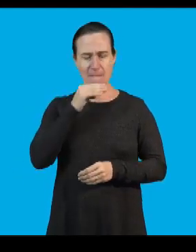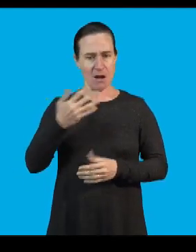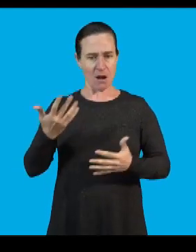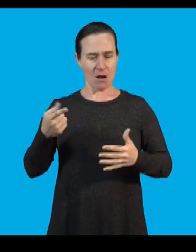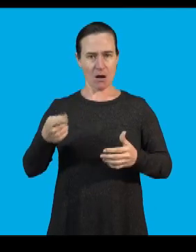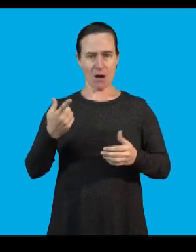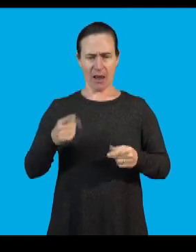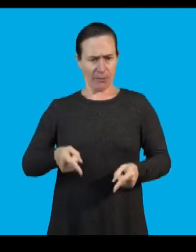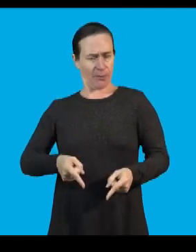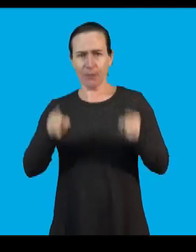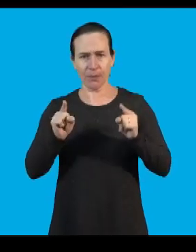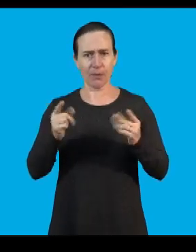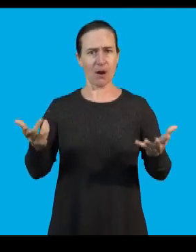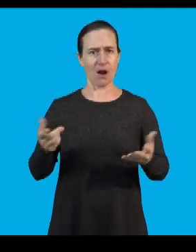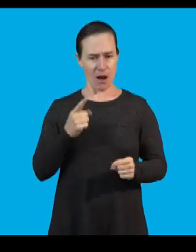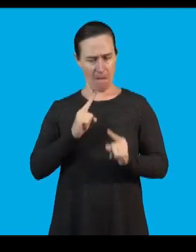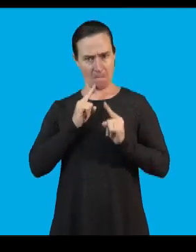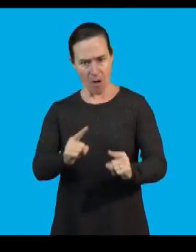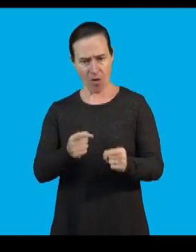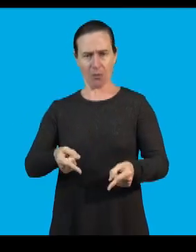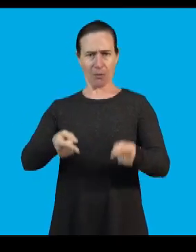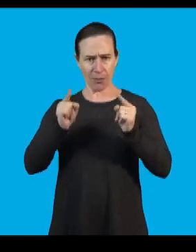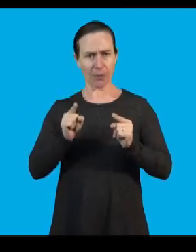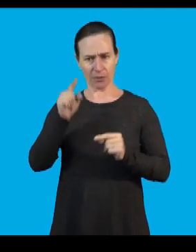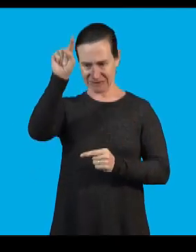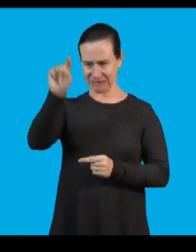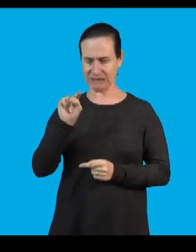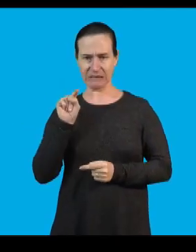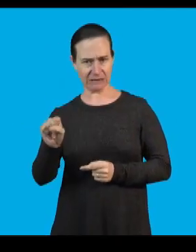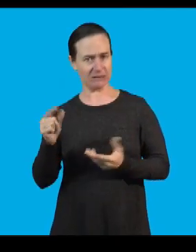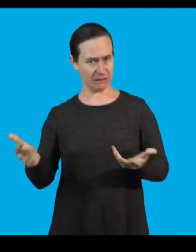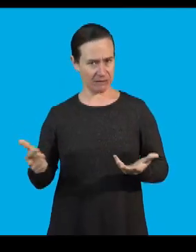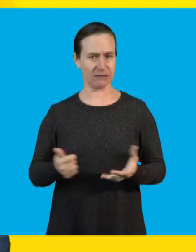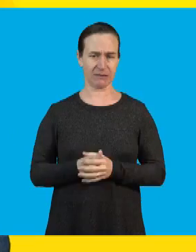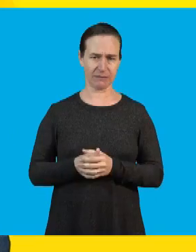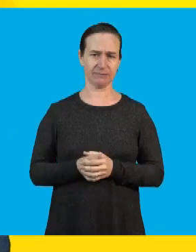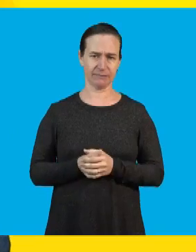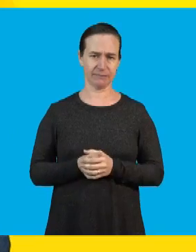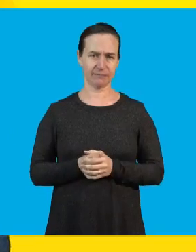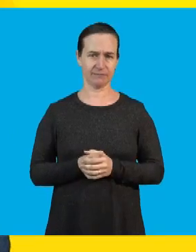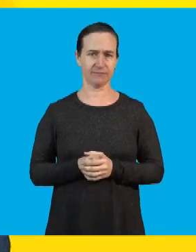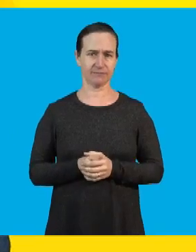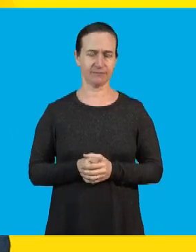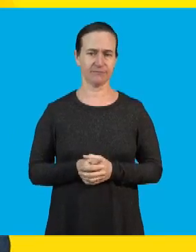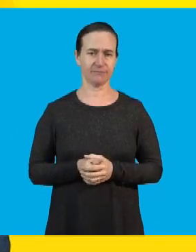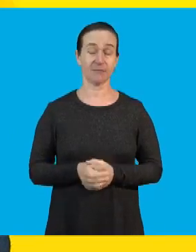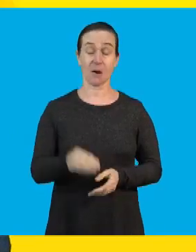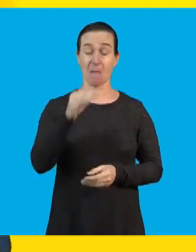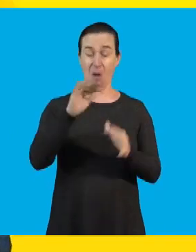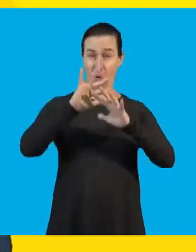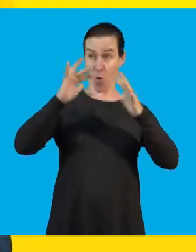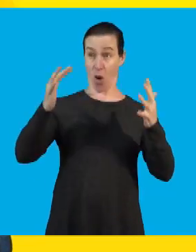end of the sentence, it implies that there's some sort of command or some sort of imperative reason why that exclamation mark is